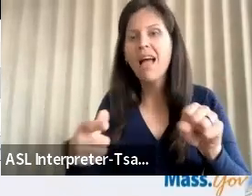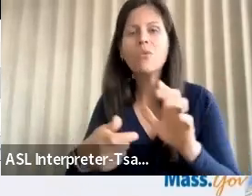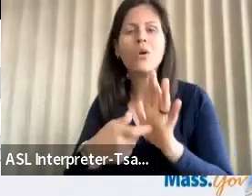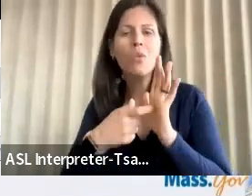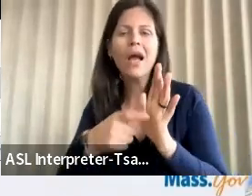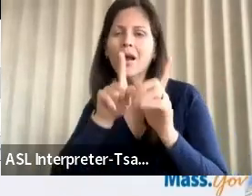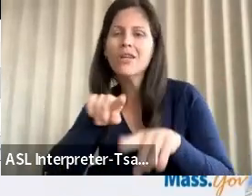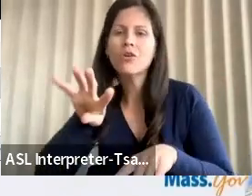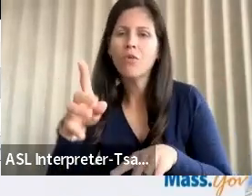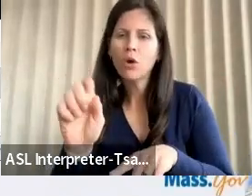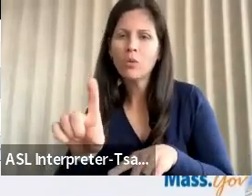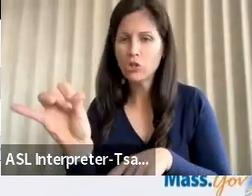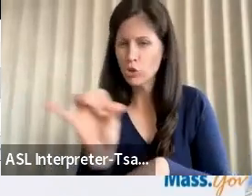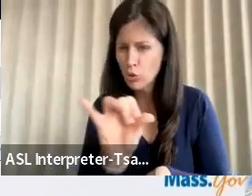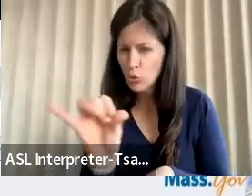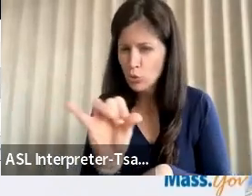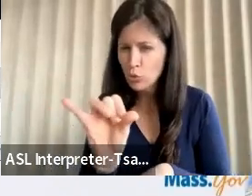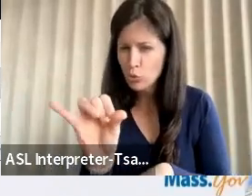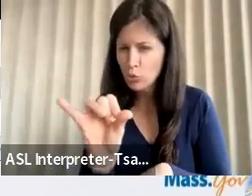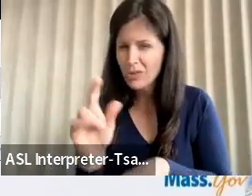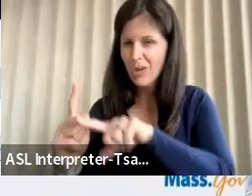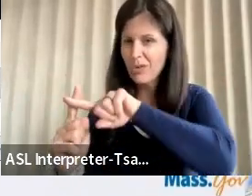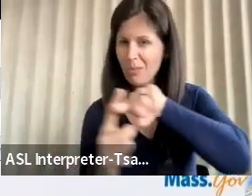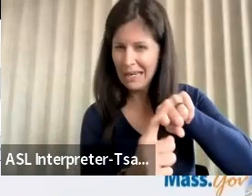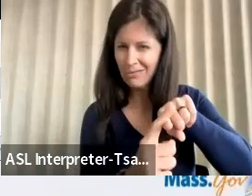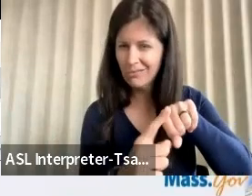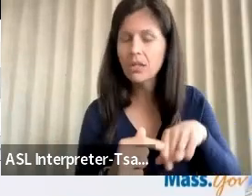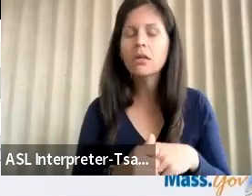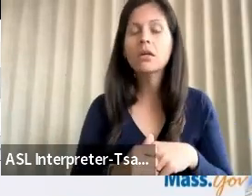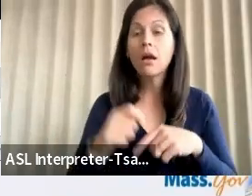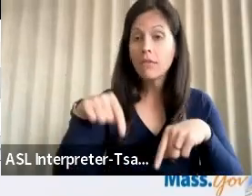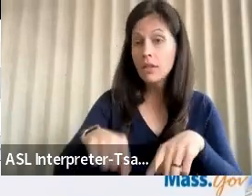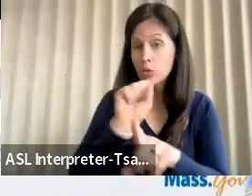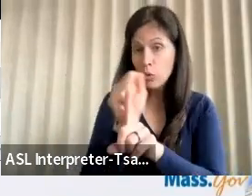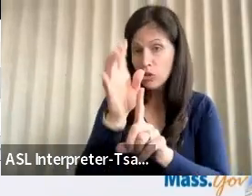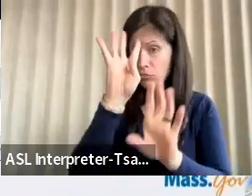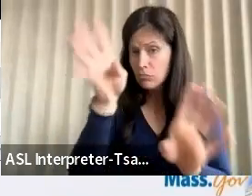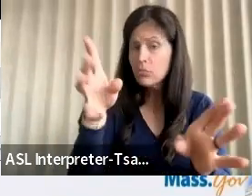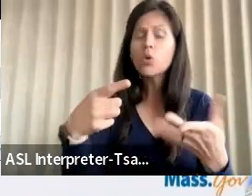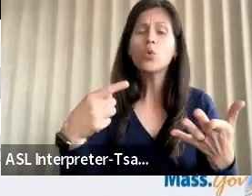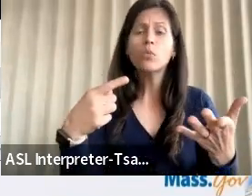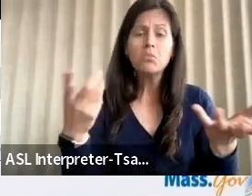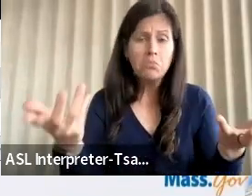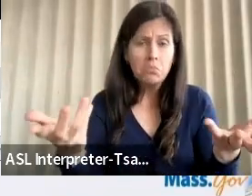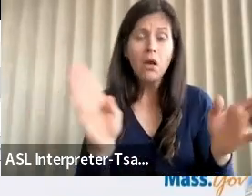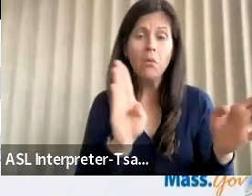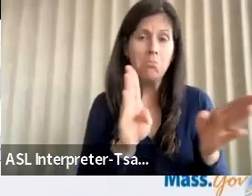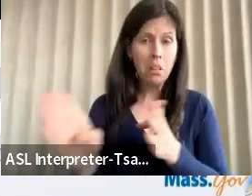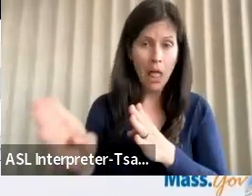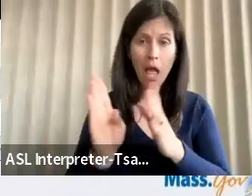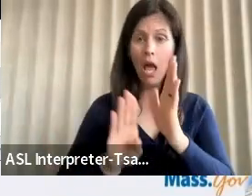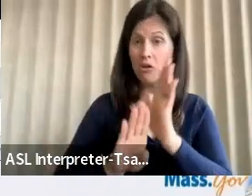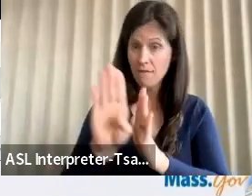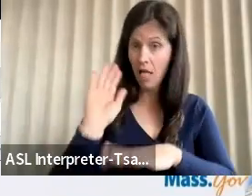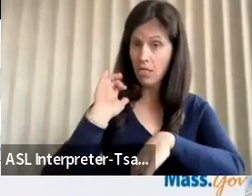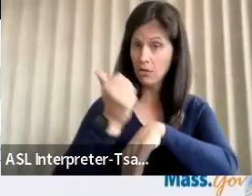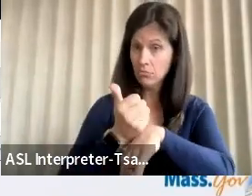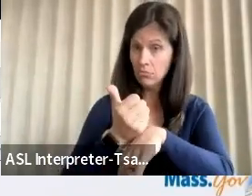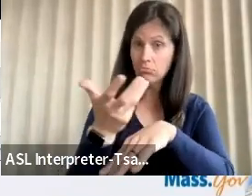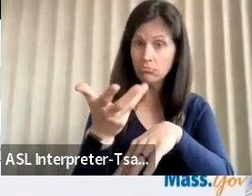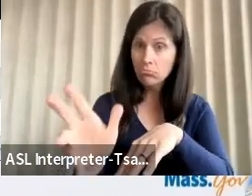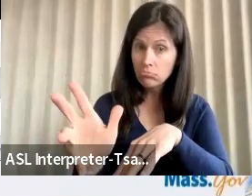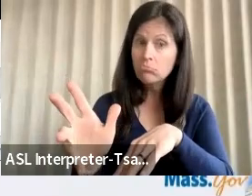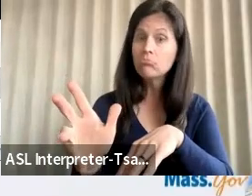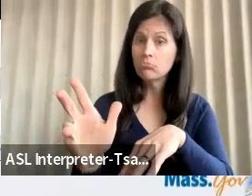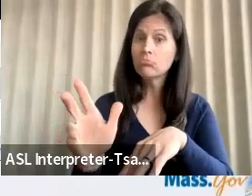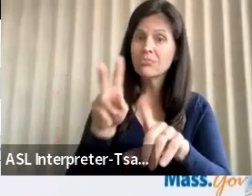was yes. For our case, we will say a plan has been developed and is in effect for